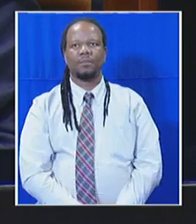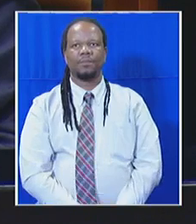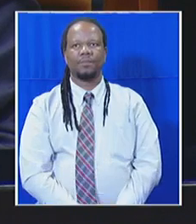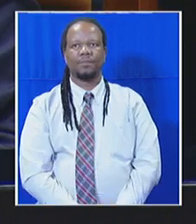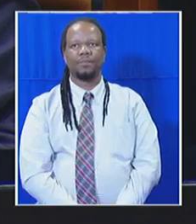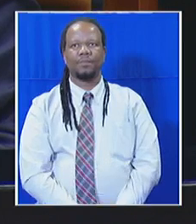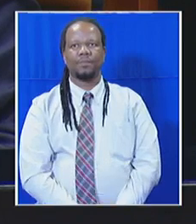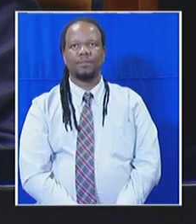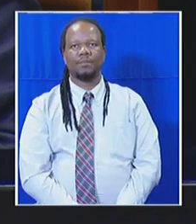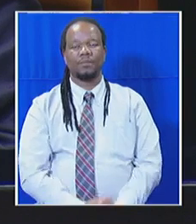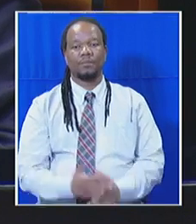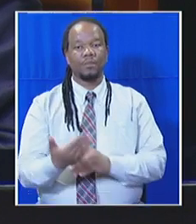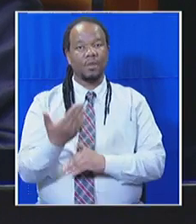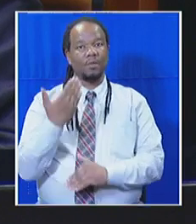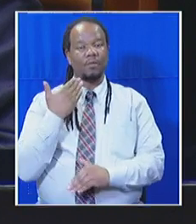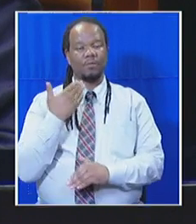we have ruled before